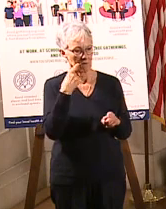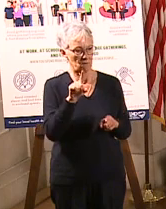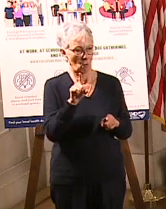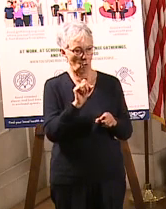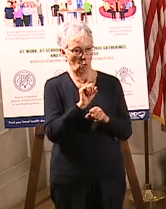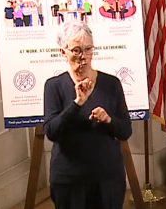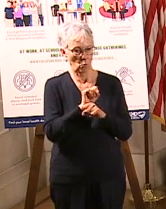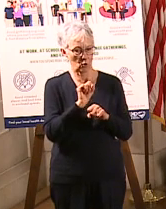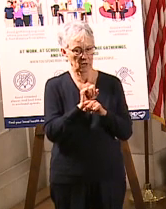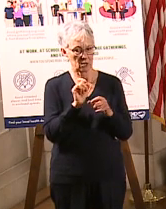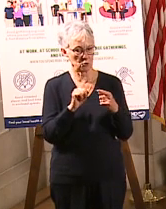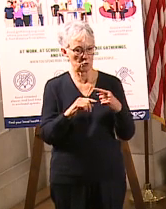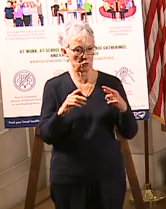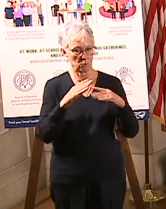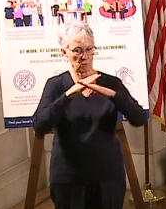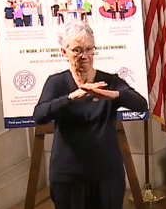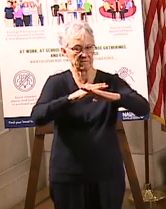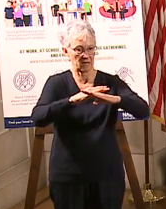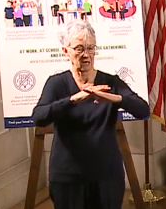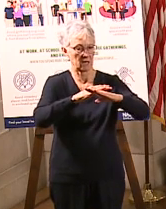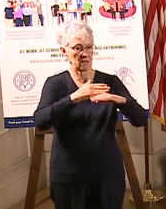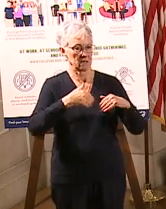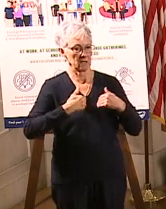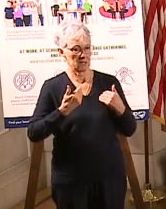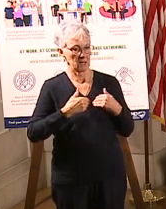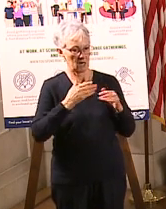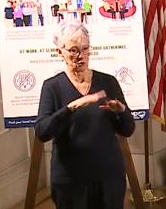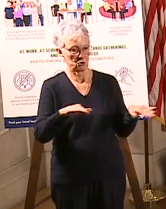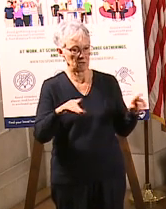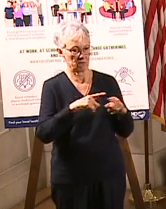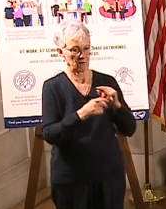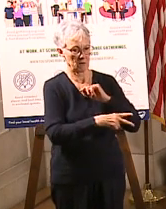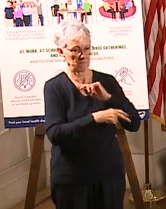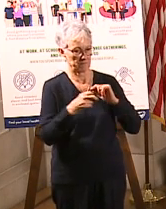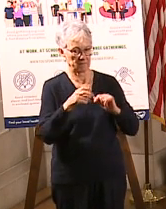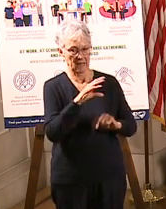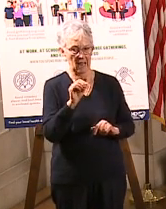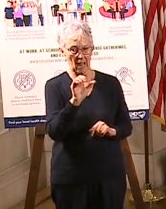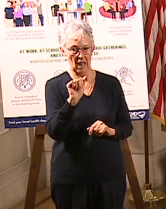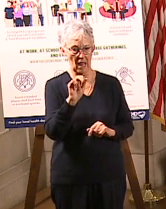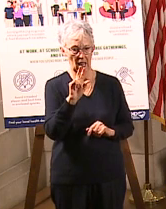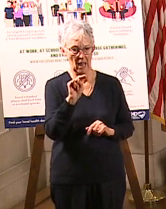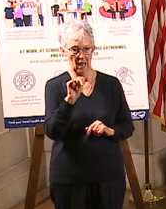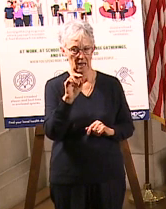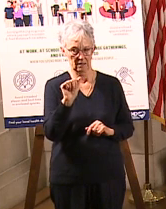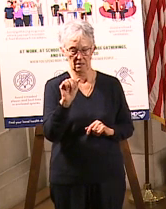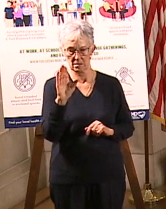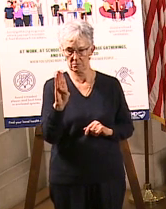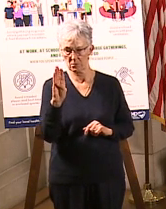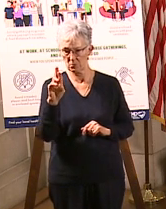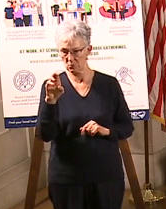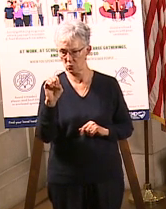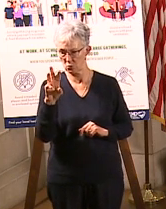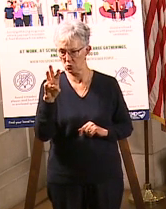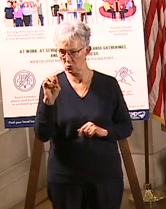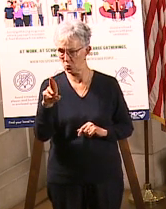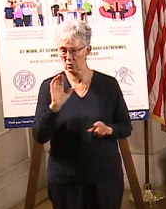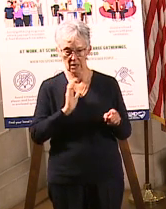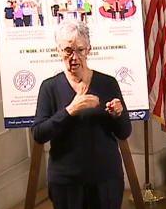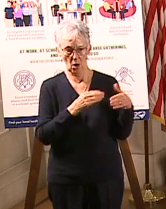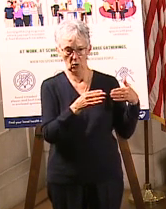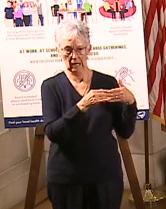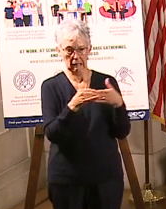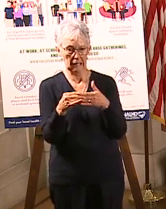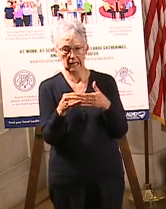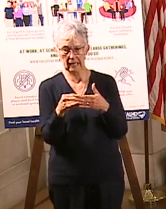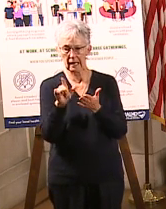time. So she's a key player, along with Anna Brewer, who's our lead investigator. And Anna is basically traveling all over the